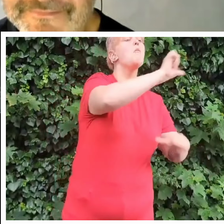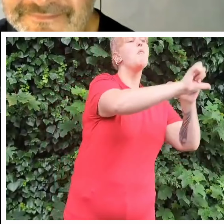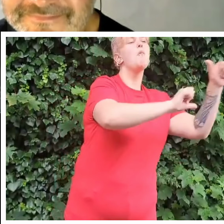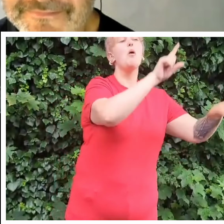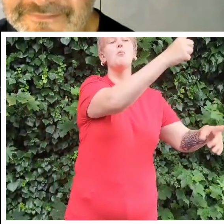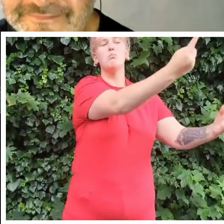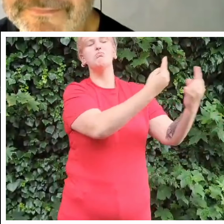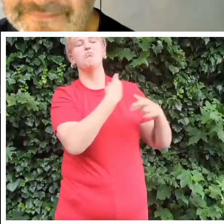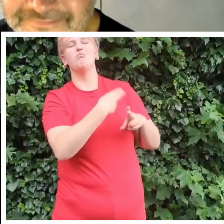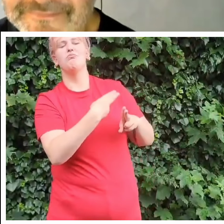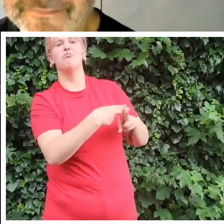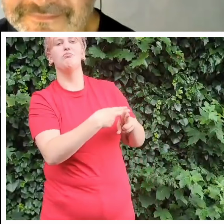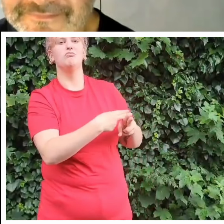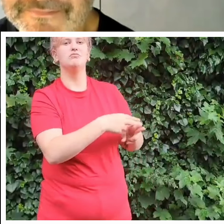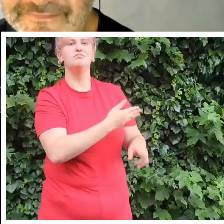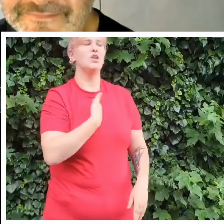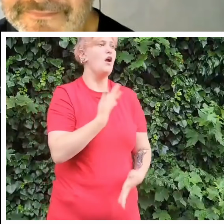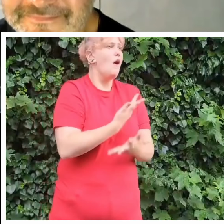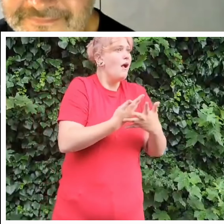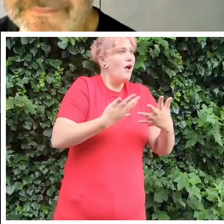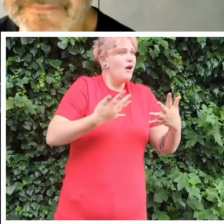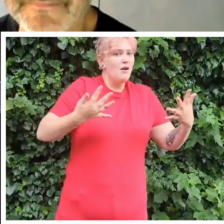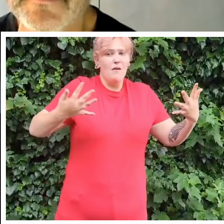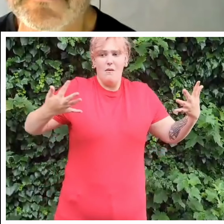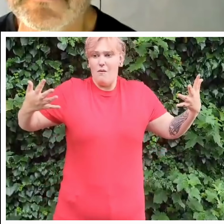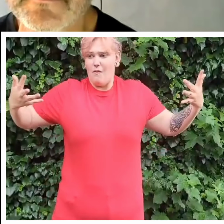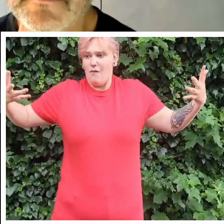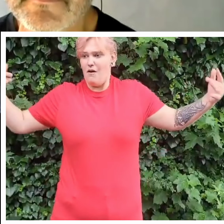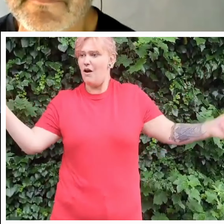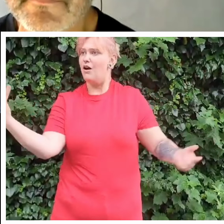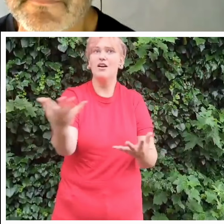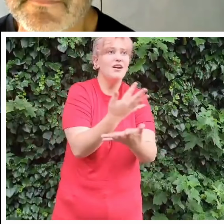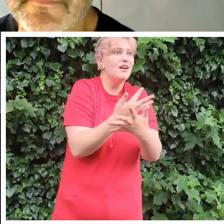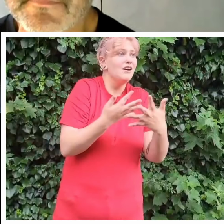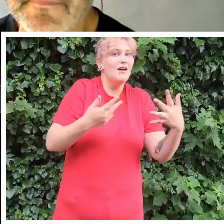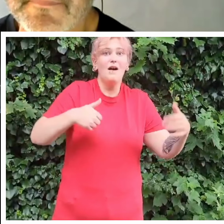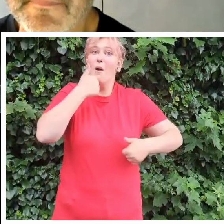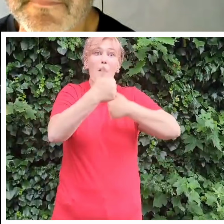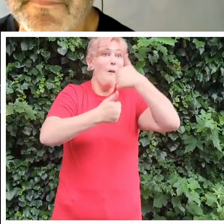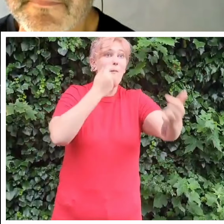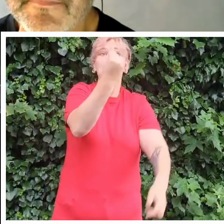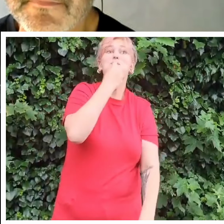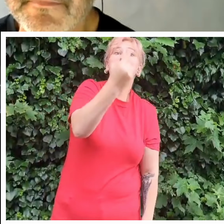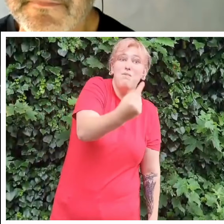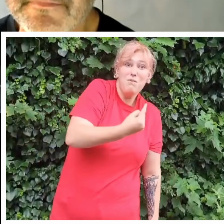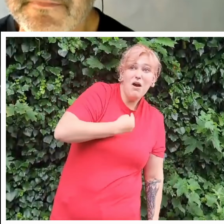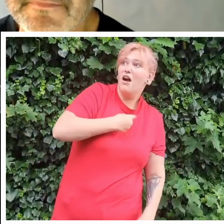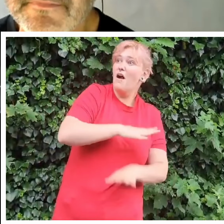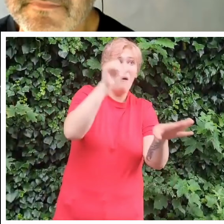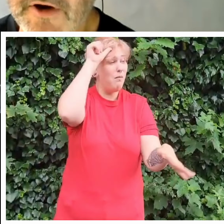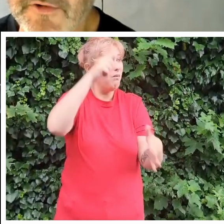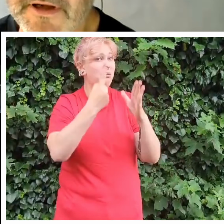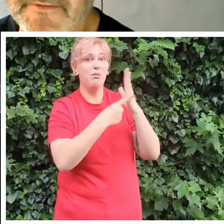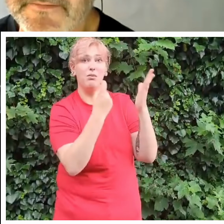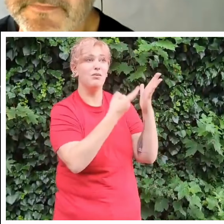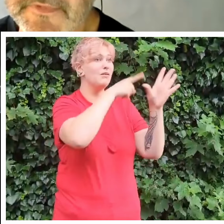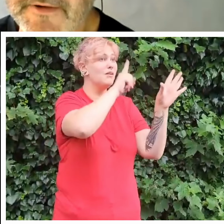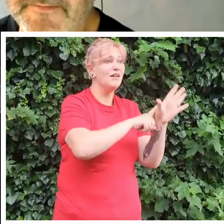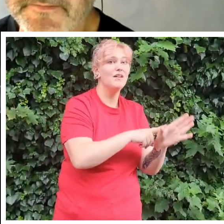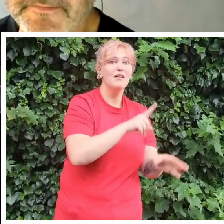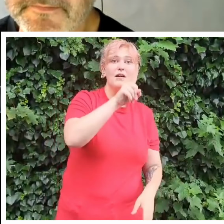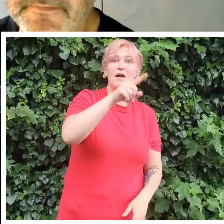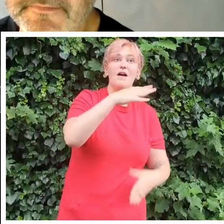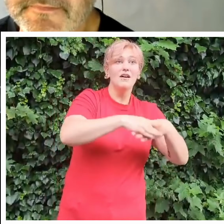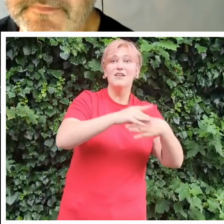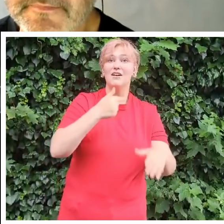there, but coming soon. There's just been so much. I've had so much positive feedback. I don't know about you, Ray,